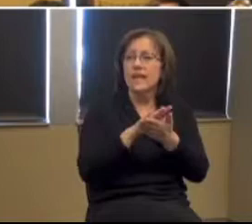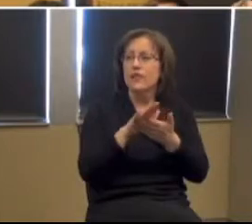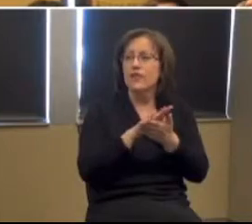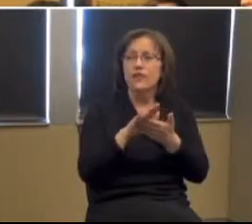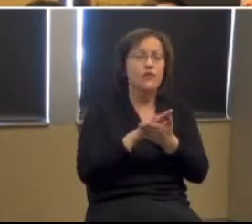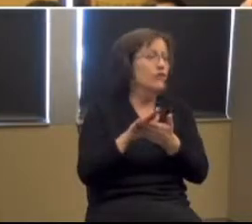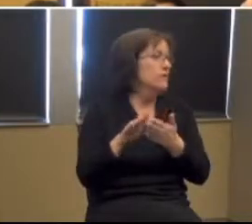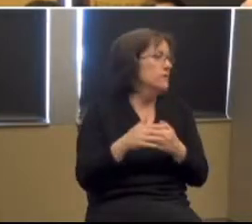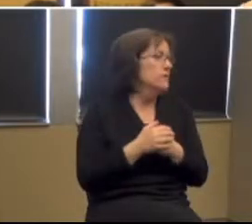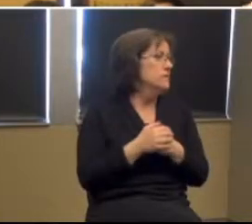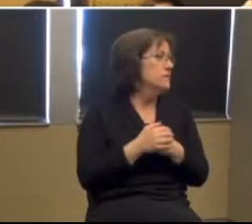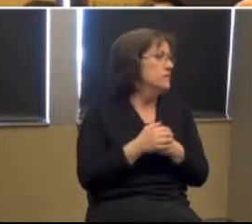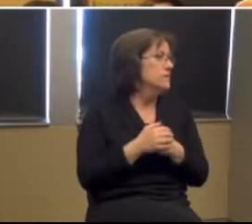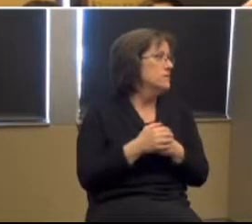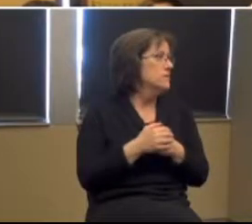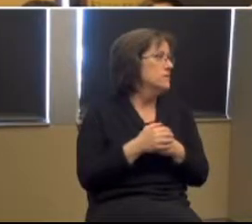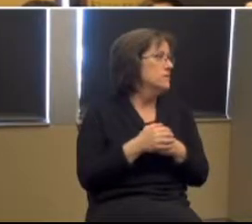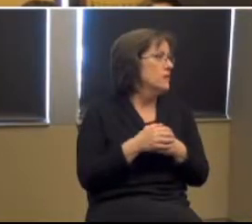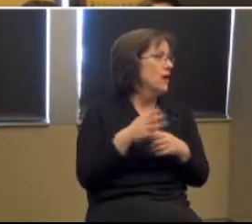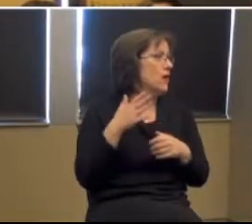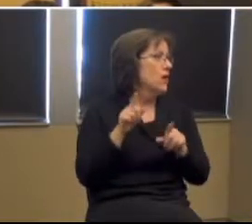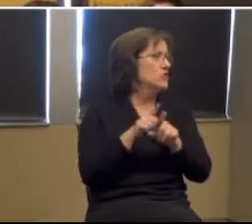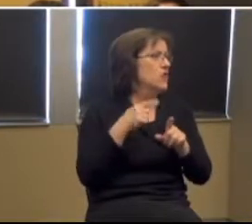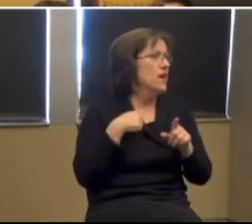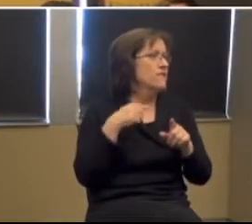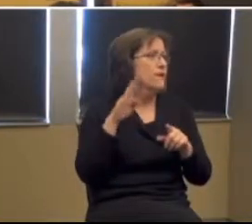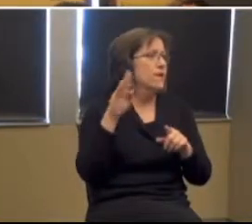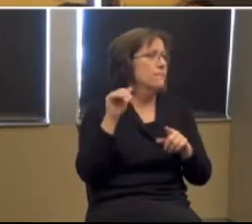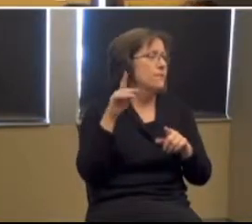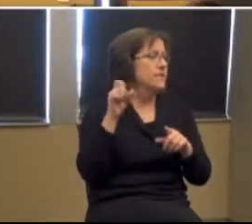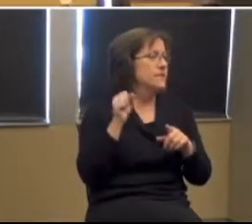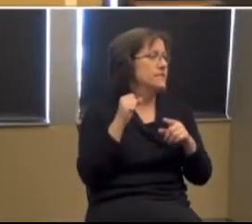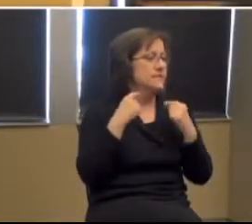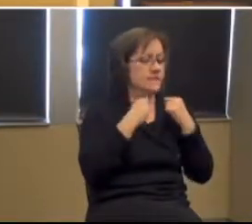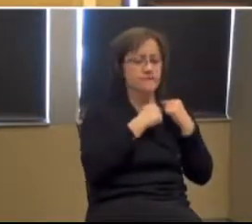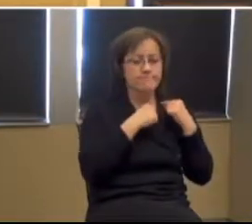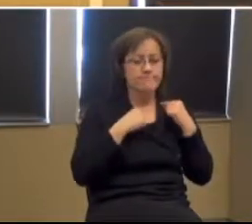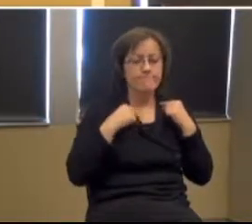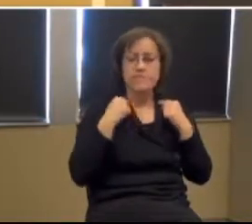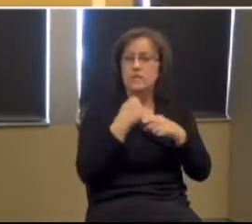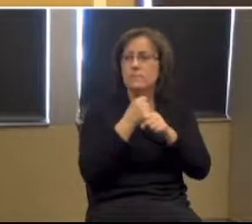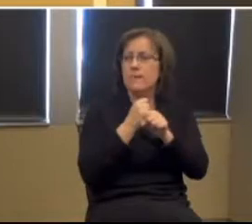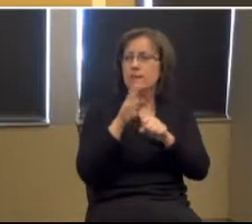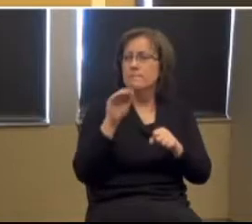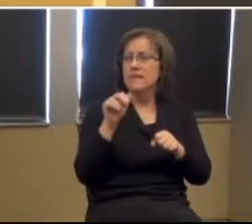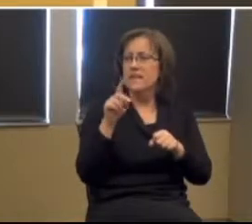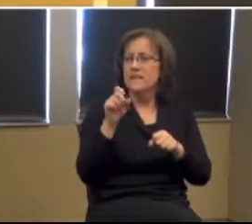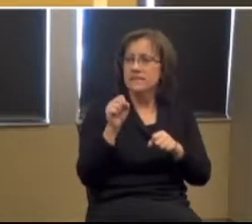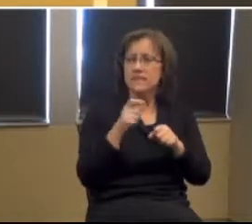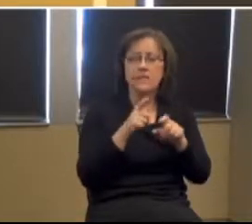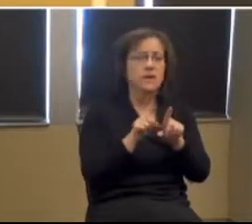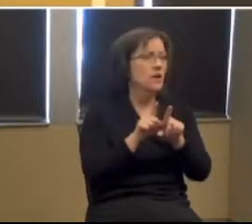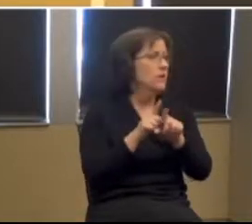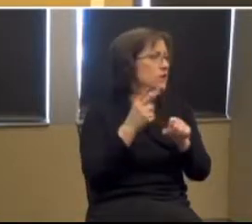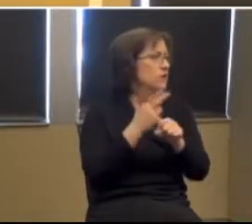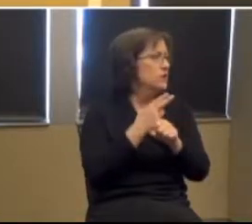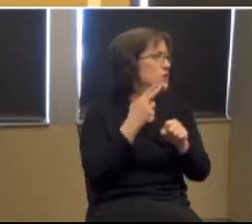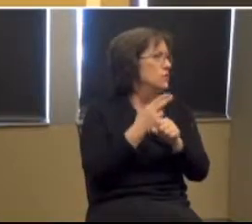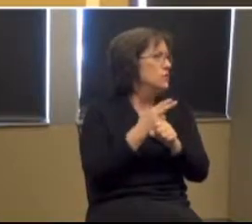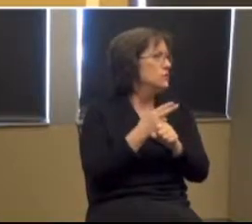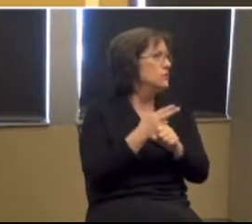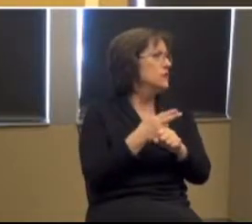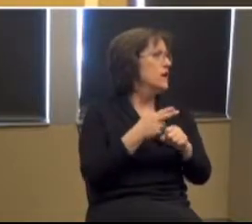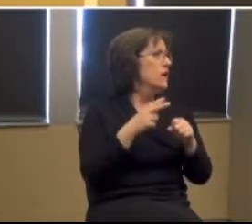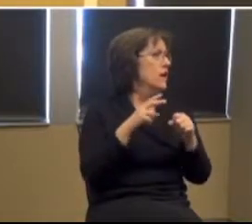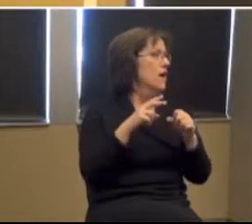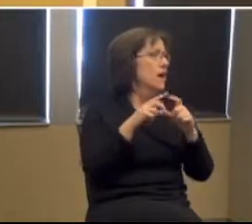for bead things. I also saw a really cool one recently that was using math, so they had a little tab on here that